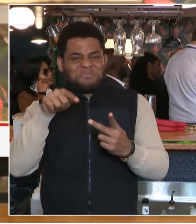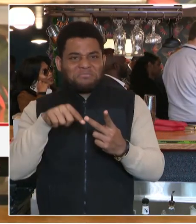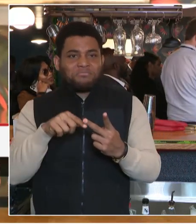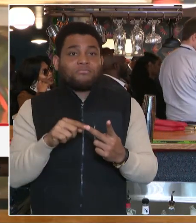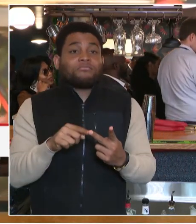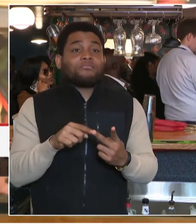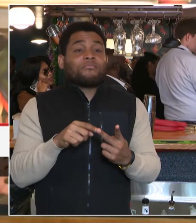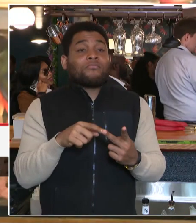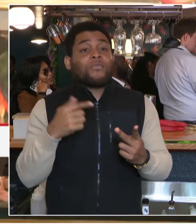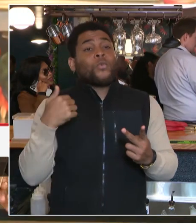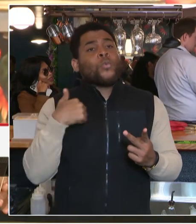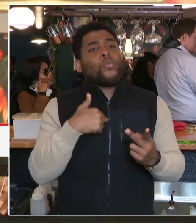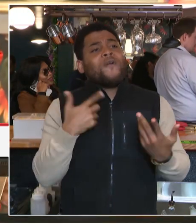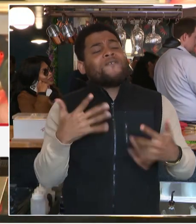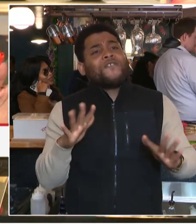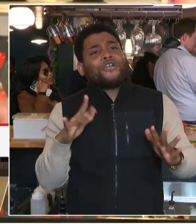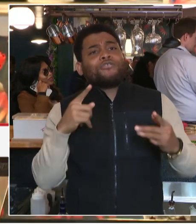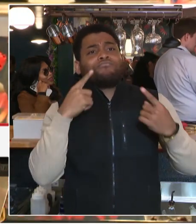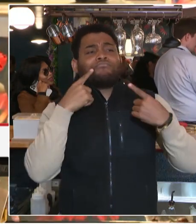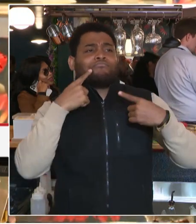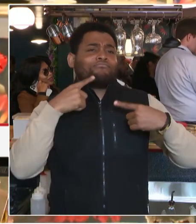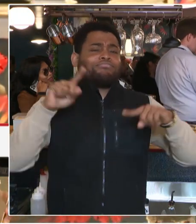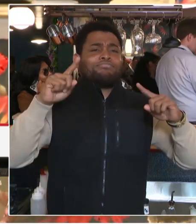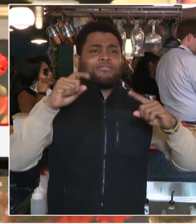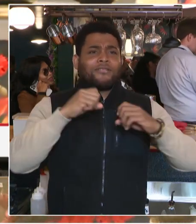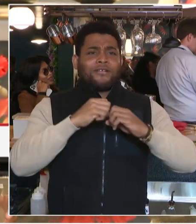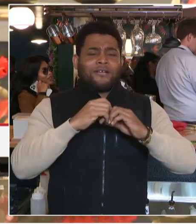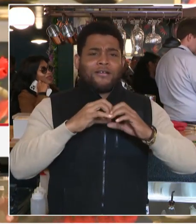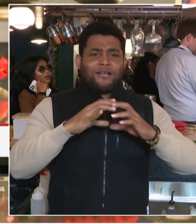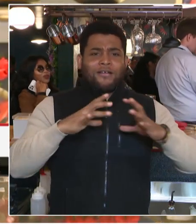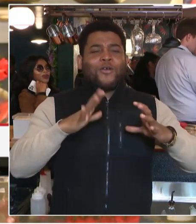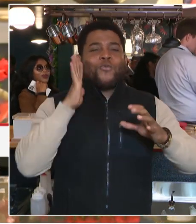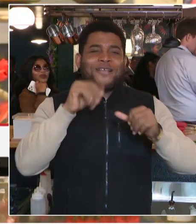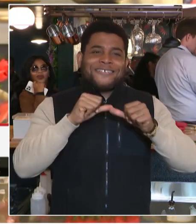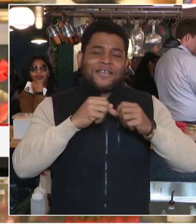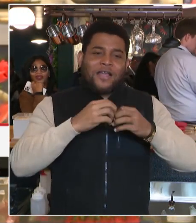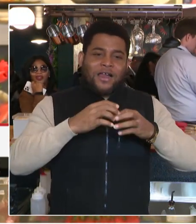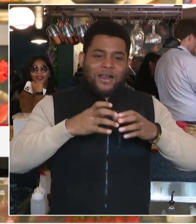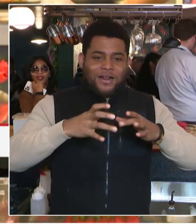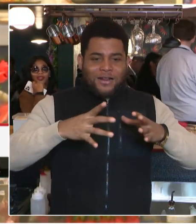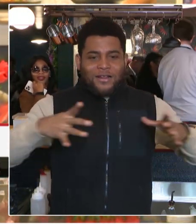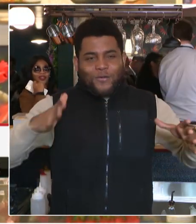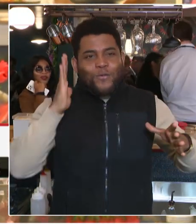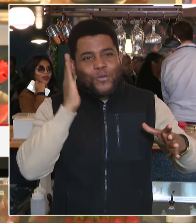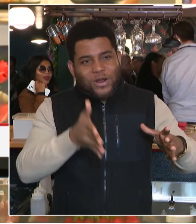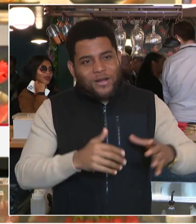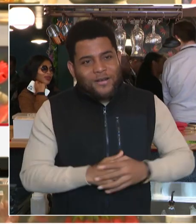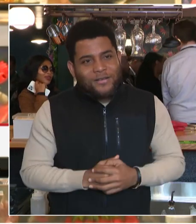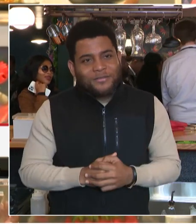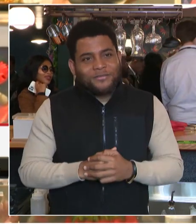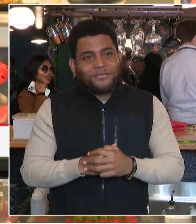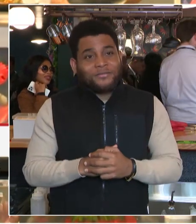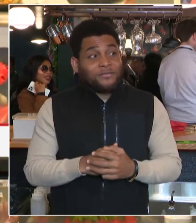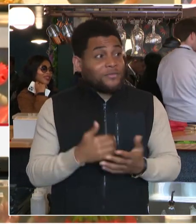city. And that's the story of the Highlands Cafe, who's now open here. Any other questions?